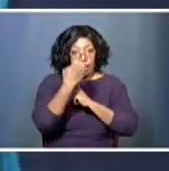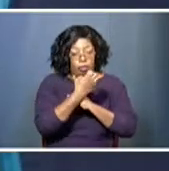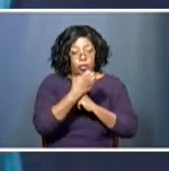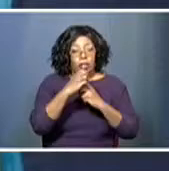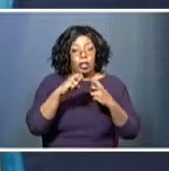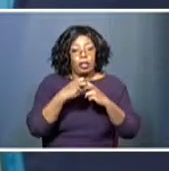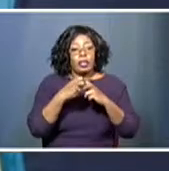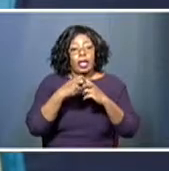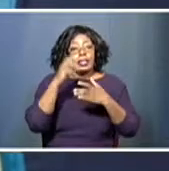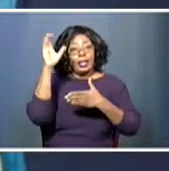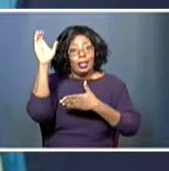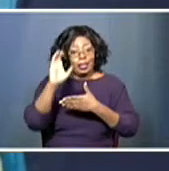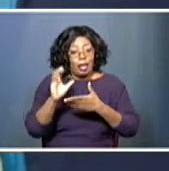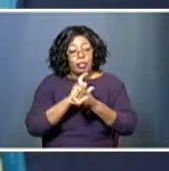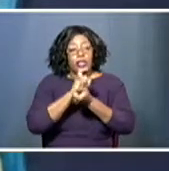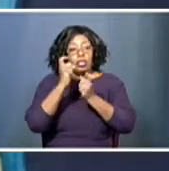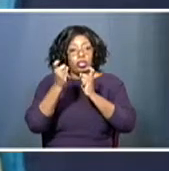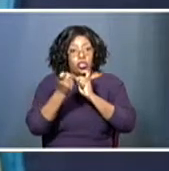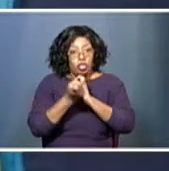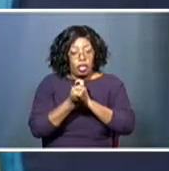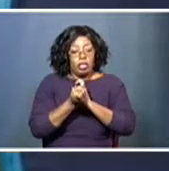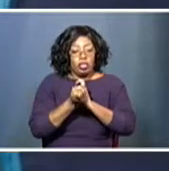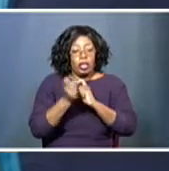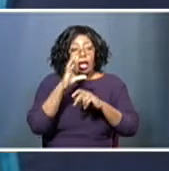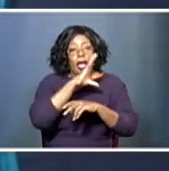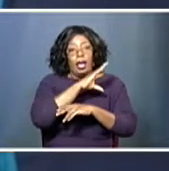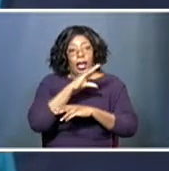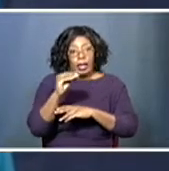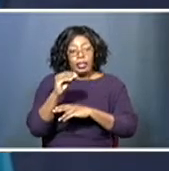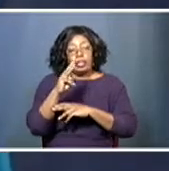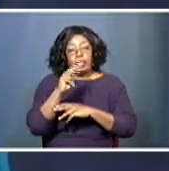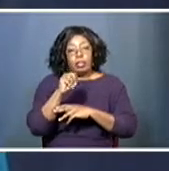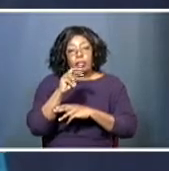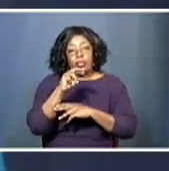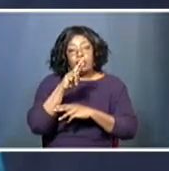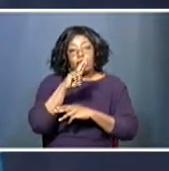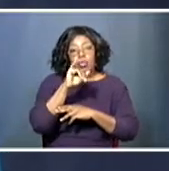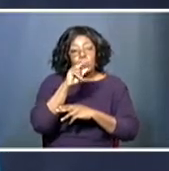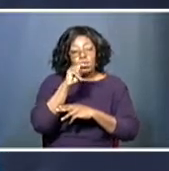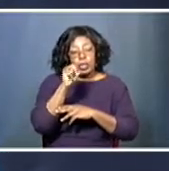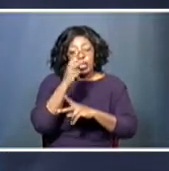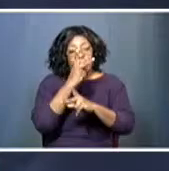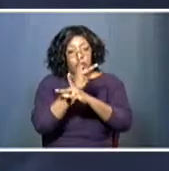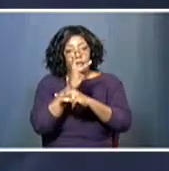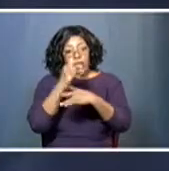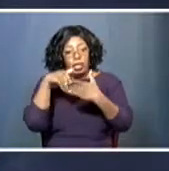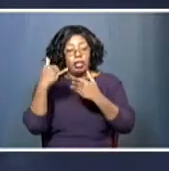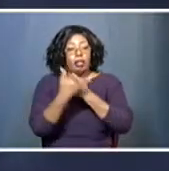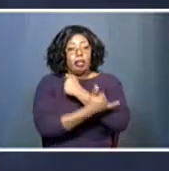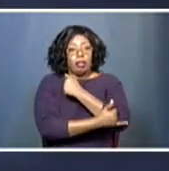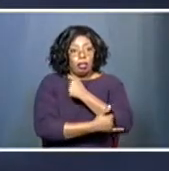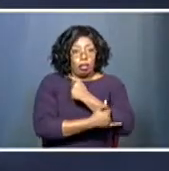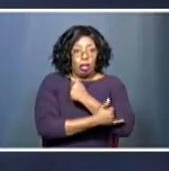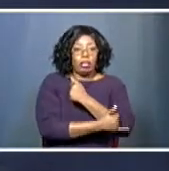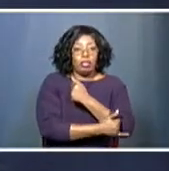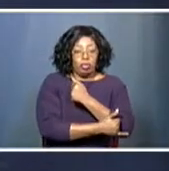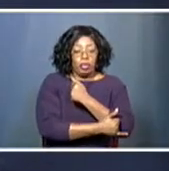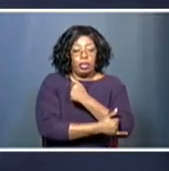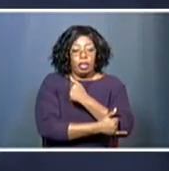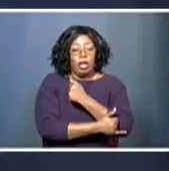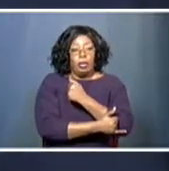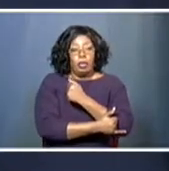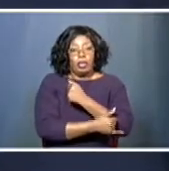like climate change and the advancement of marine protected areas throughout the country, developing a botanical coastal reserve in Harbour